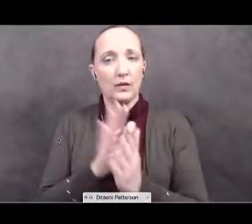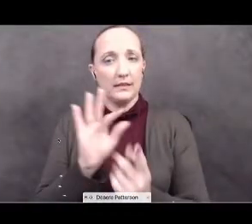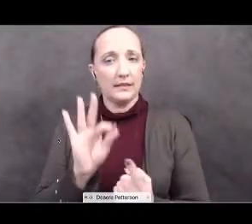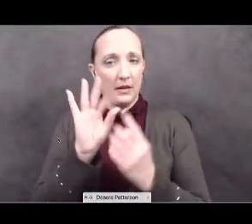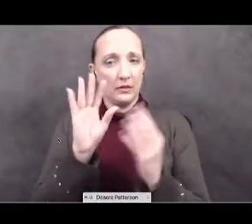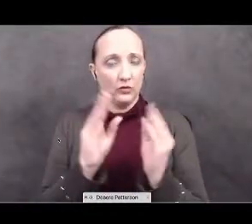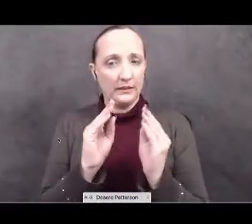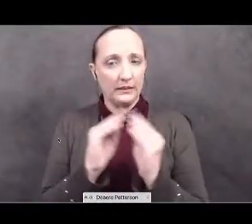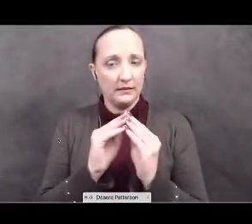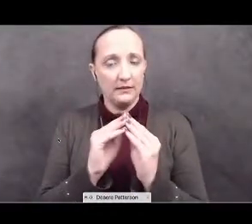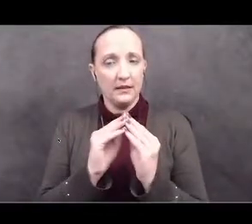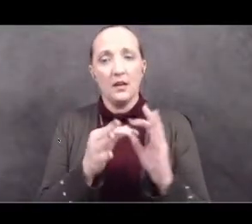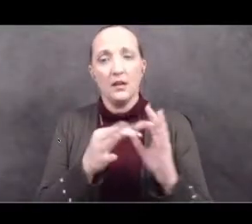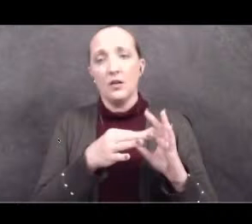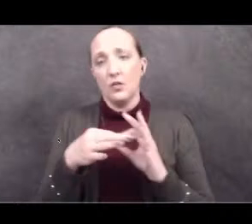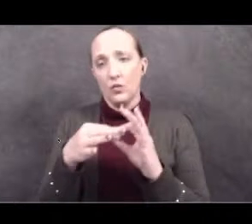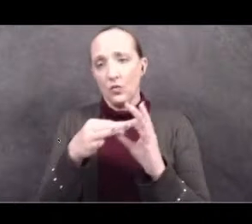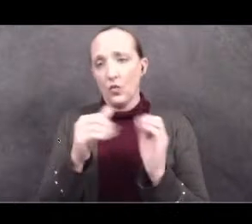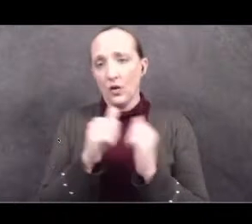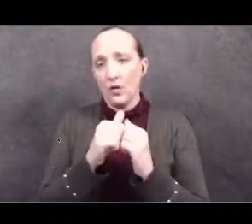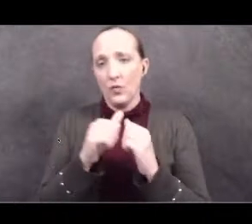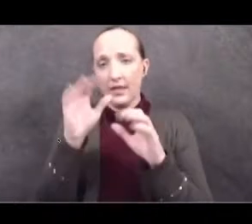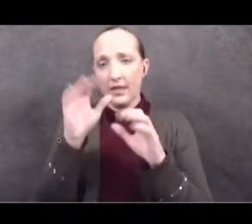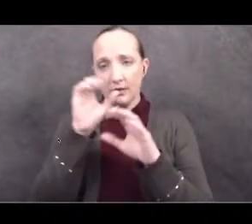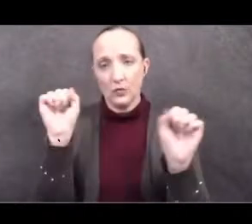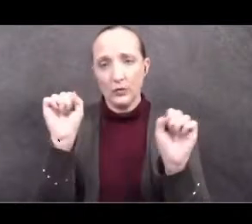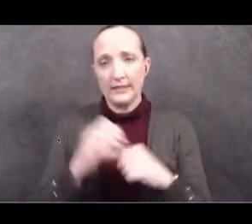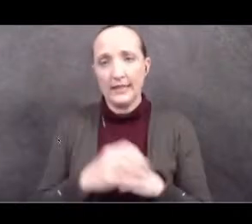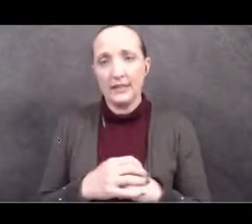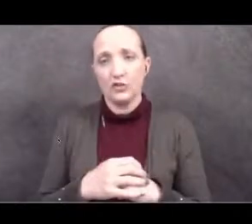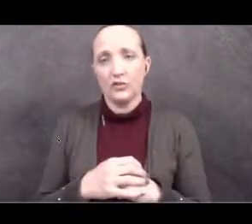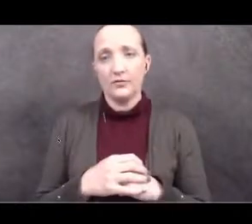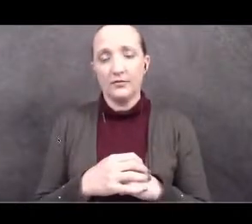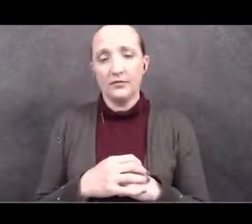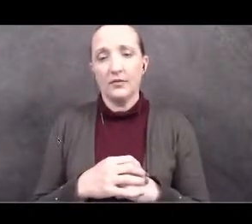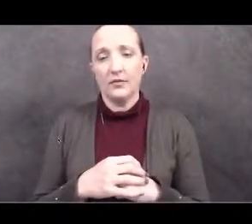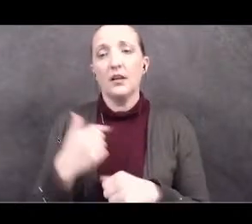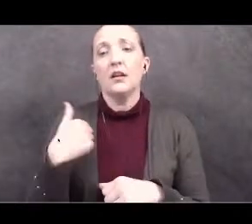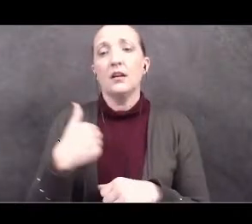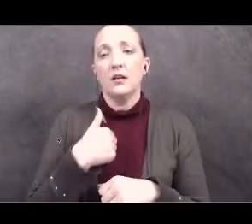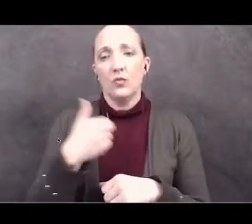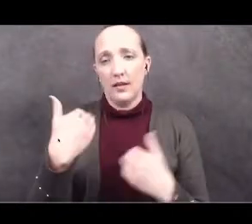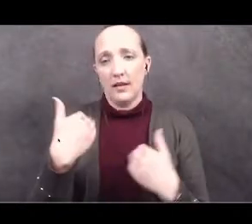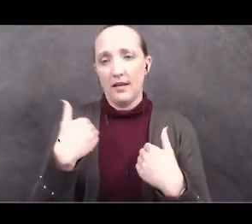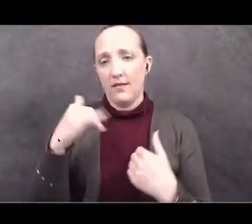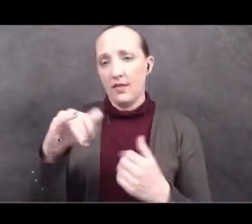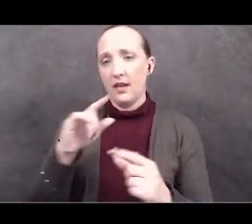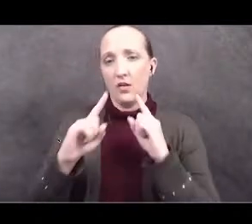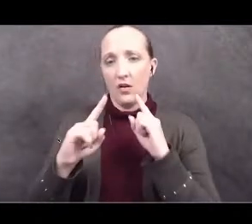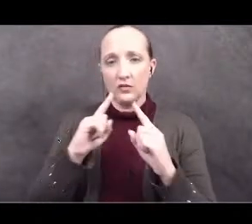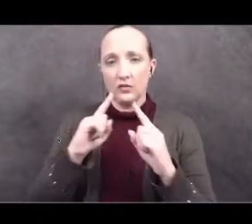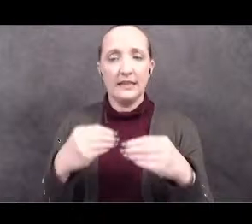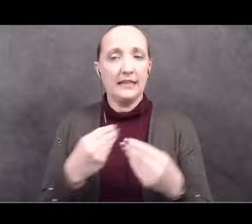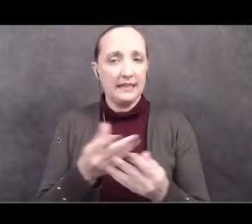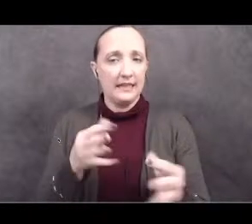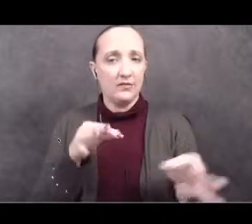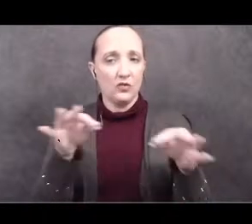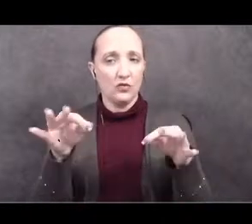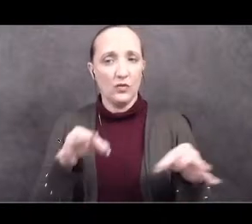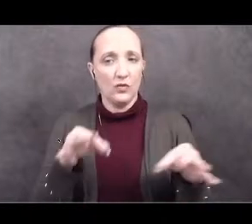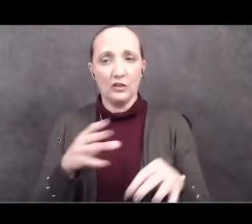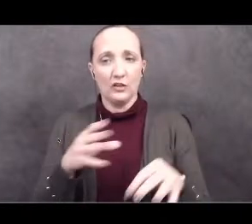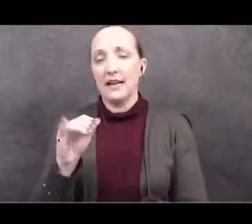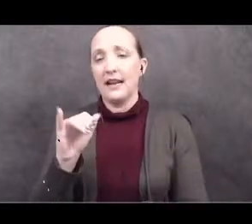obviously in coordination with the superintendent so um we can have that conversation um give direction and and certainly if need